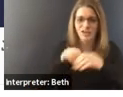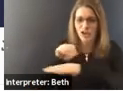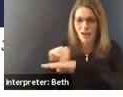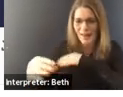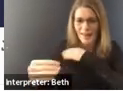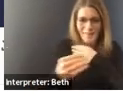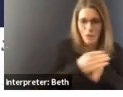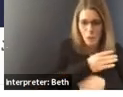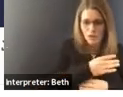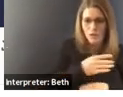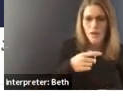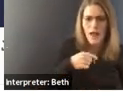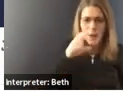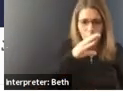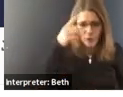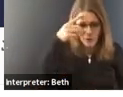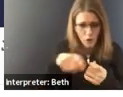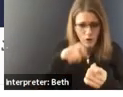going to start with.